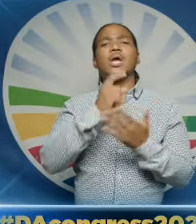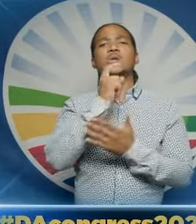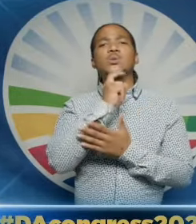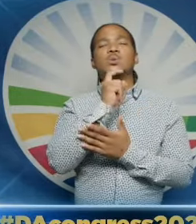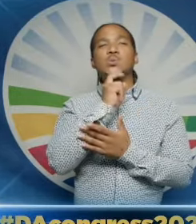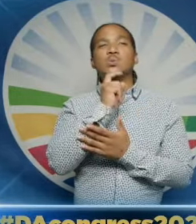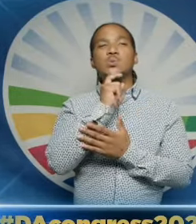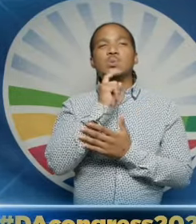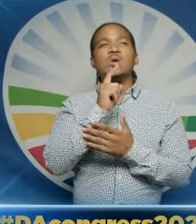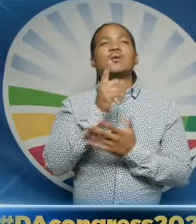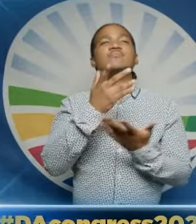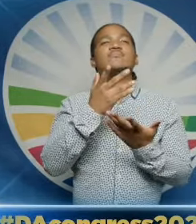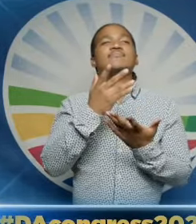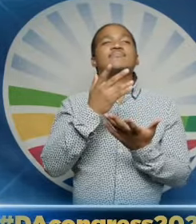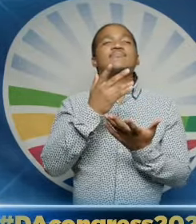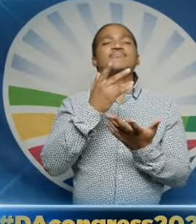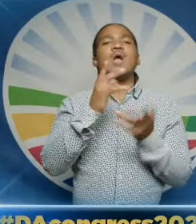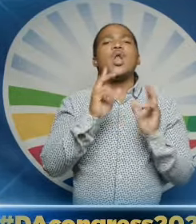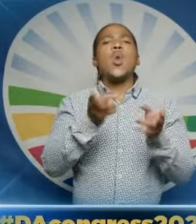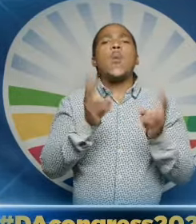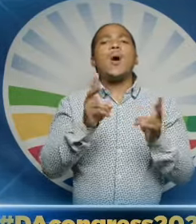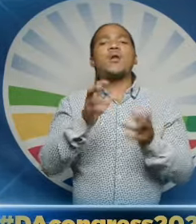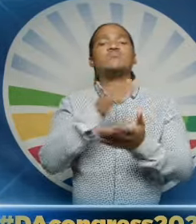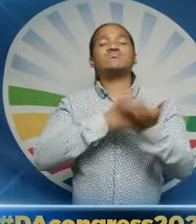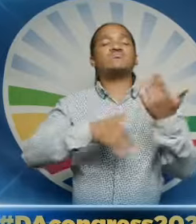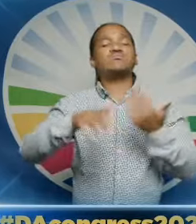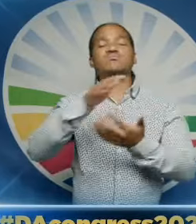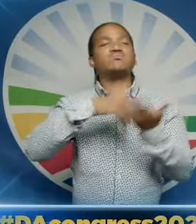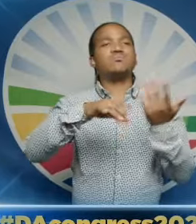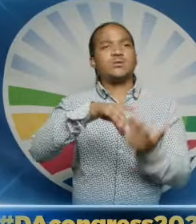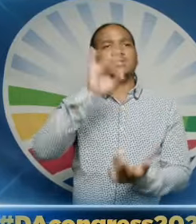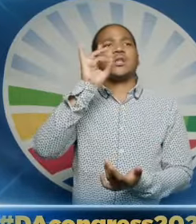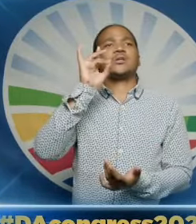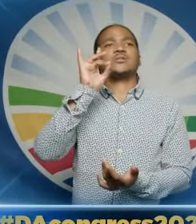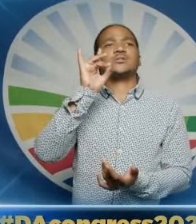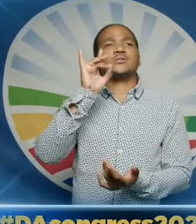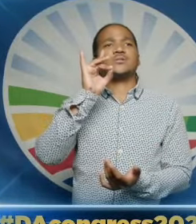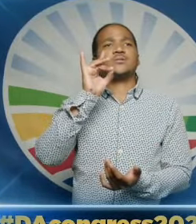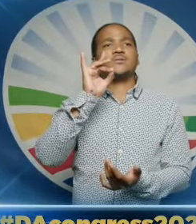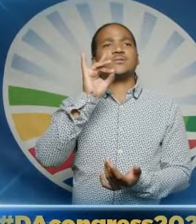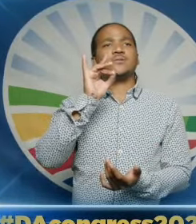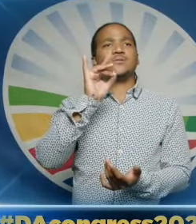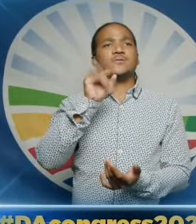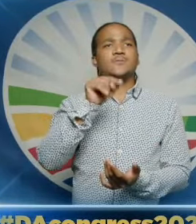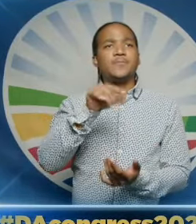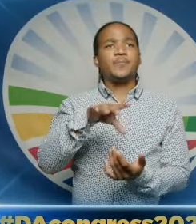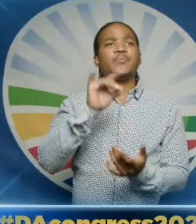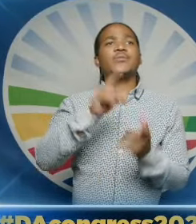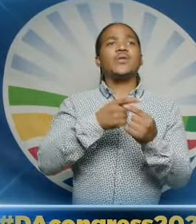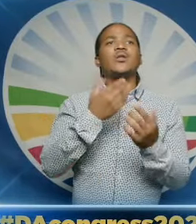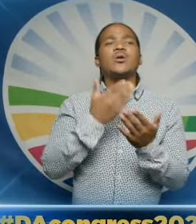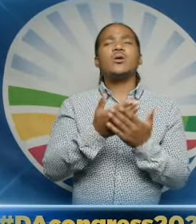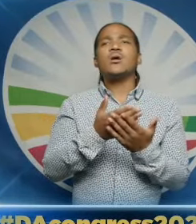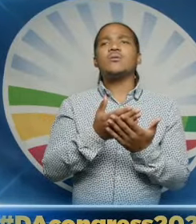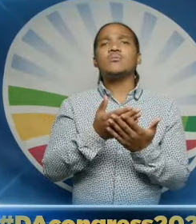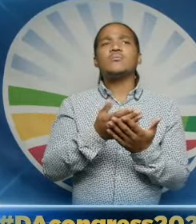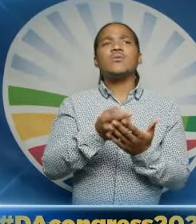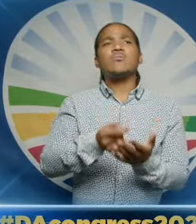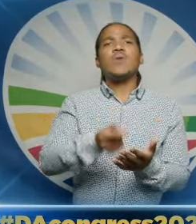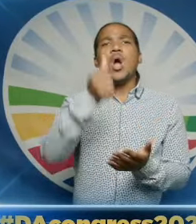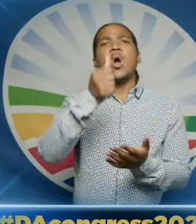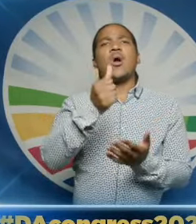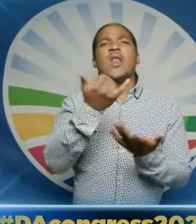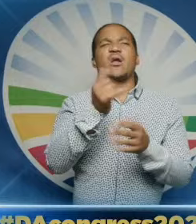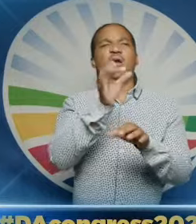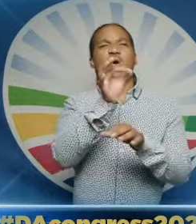up to random selection. And the only thing that's been arranged is that Mpopalatsi will call when I toss the coin up. That's